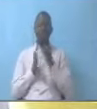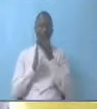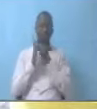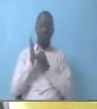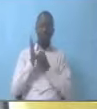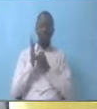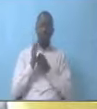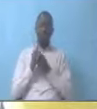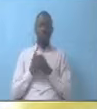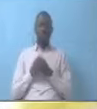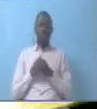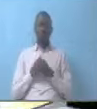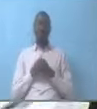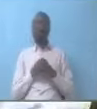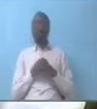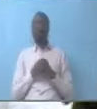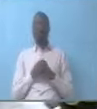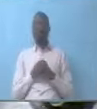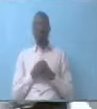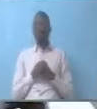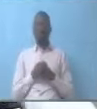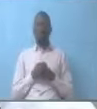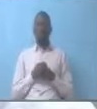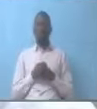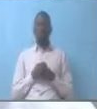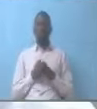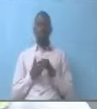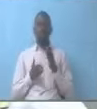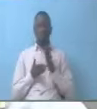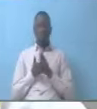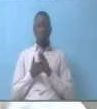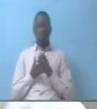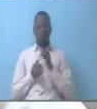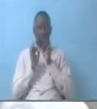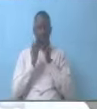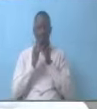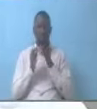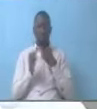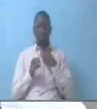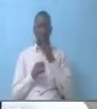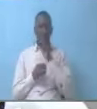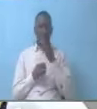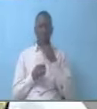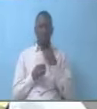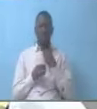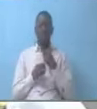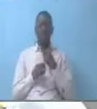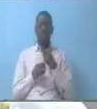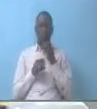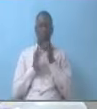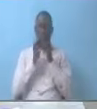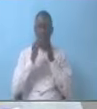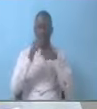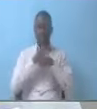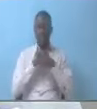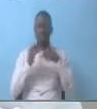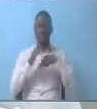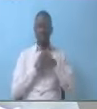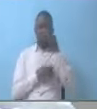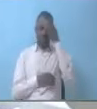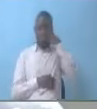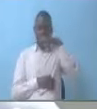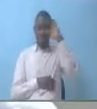though you've referred it, otherwise I was going to admit that it's not within the mandate of this commission, but you've allowed me to use that. Yes, sir. In this